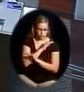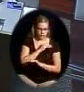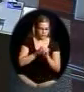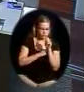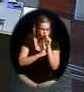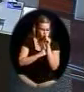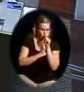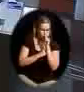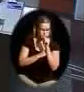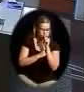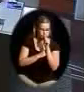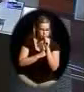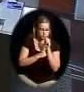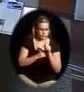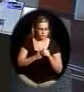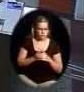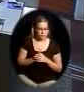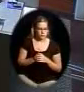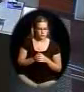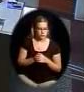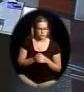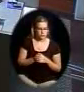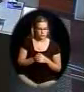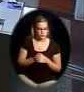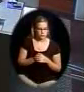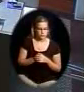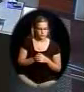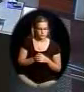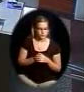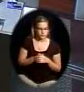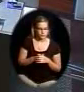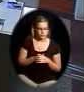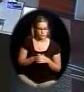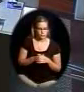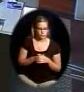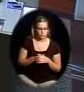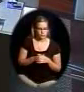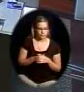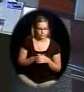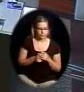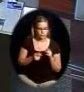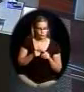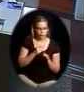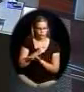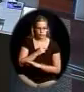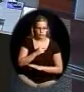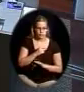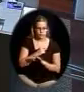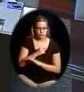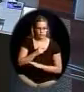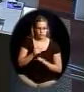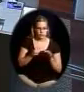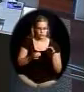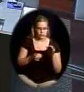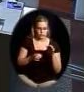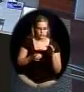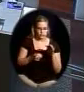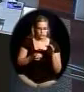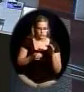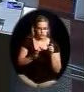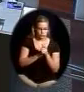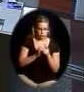to be discussed, and to consult with attorneys on matters deemed privileged in attorney-client relationship, to protect attorney-client privilege and the public